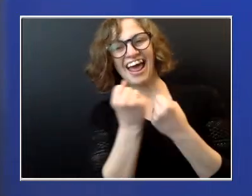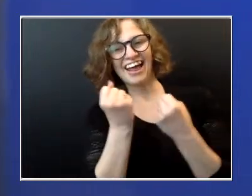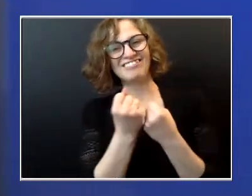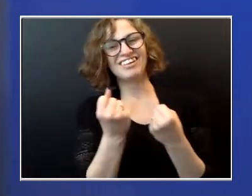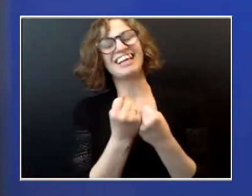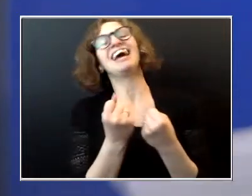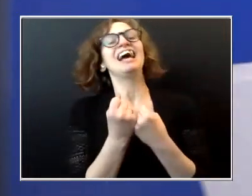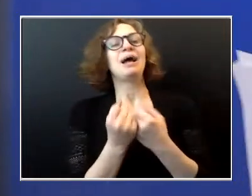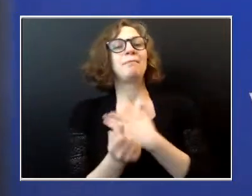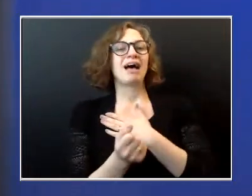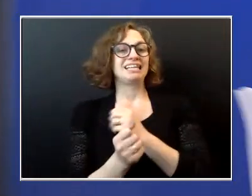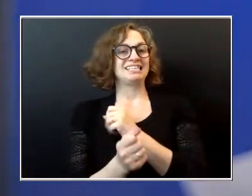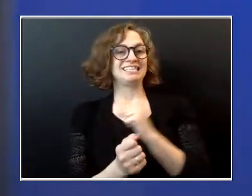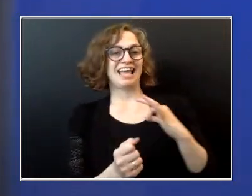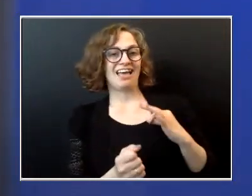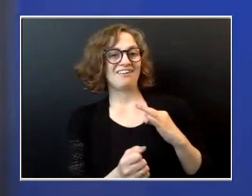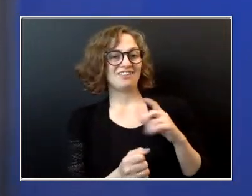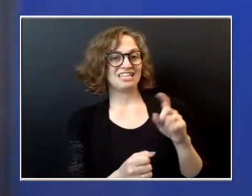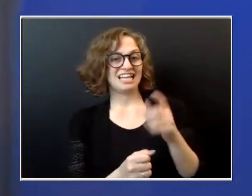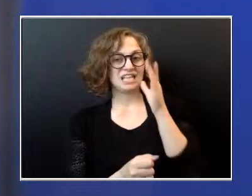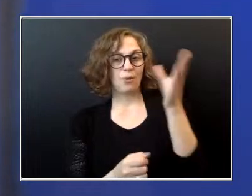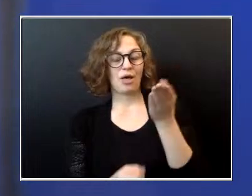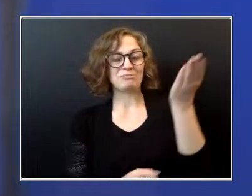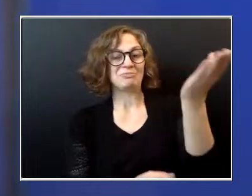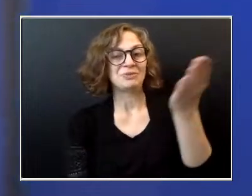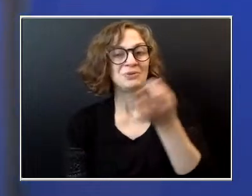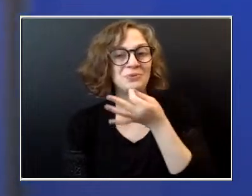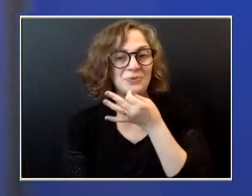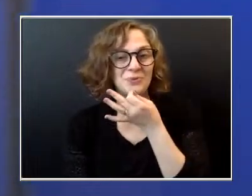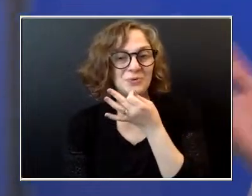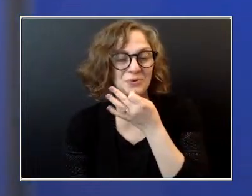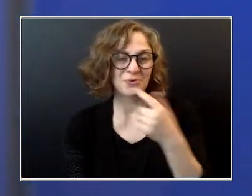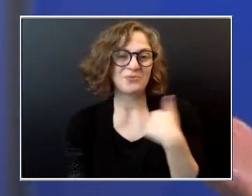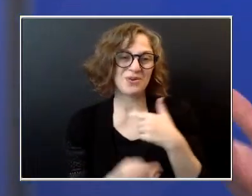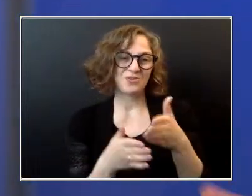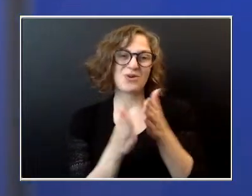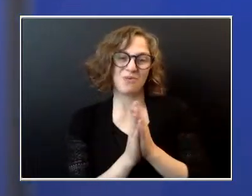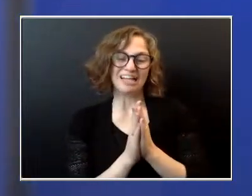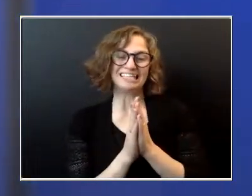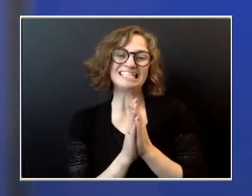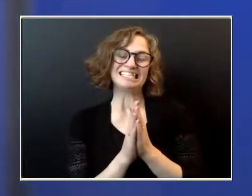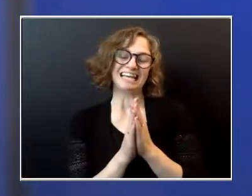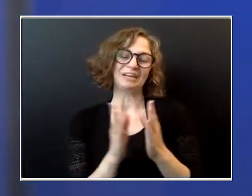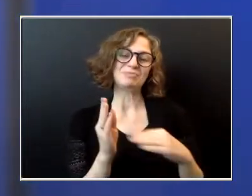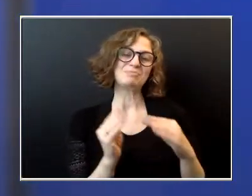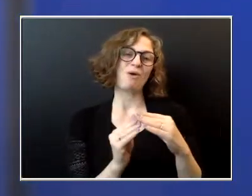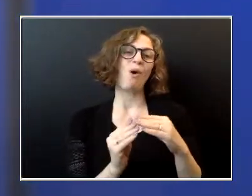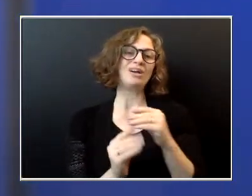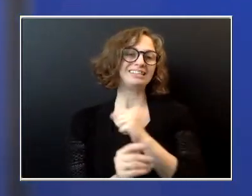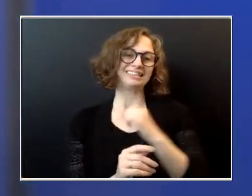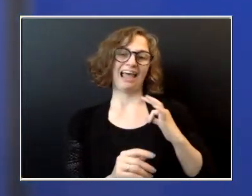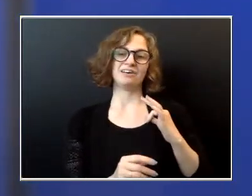are going to come to your table soon. So we are requesting additional staffing, mainly for the direct care,